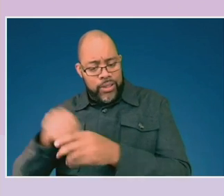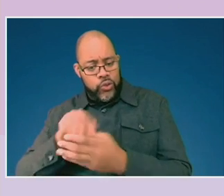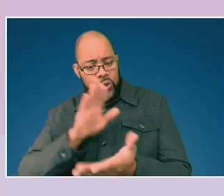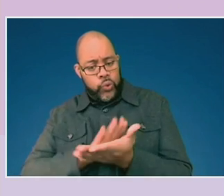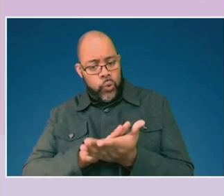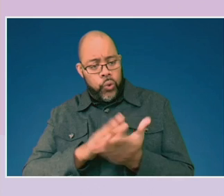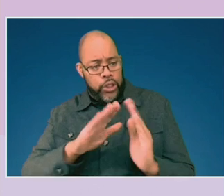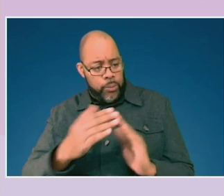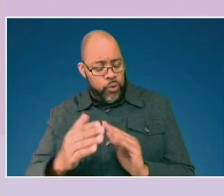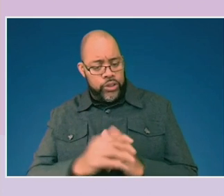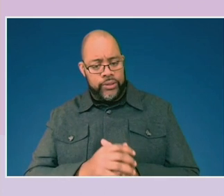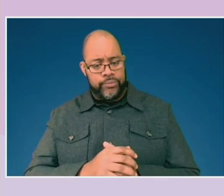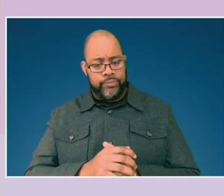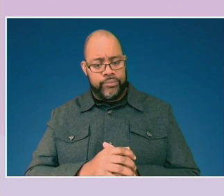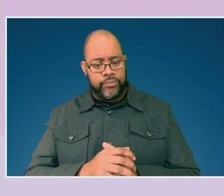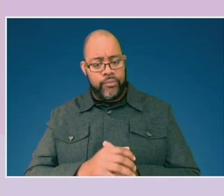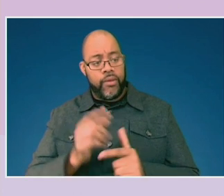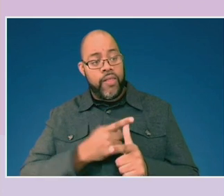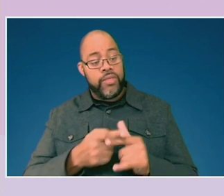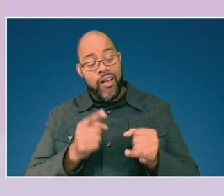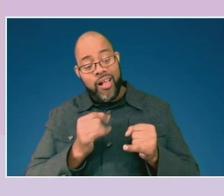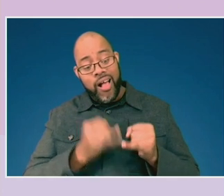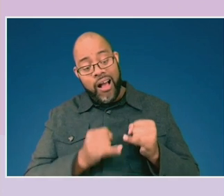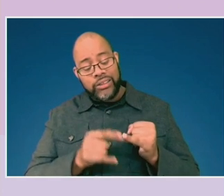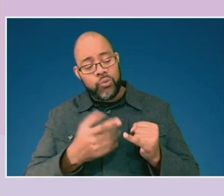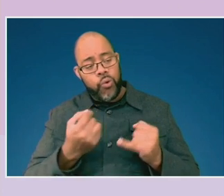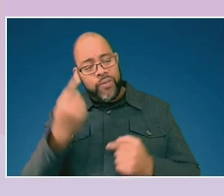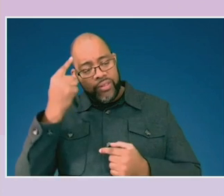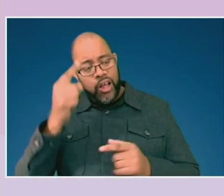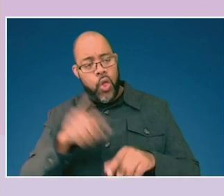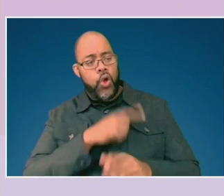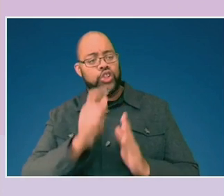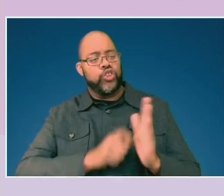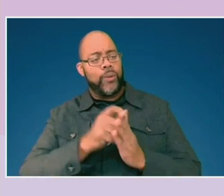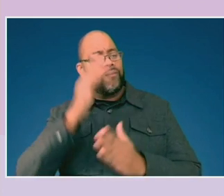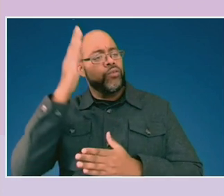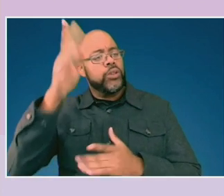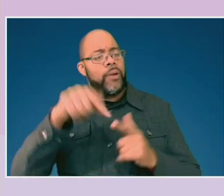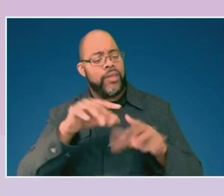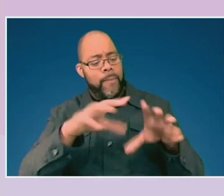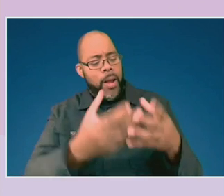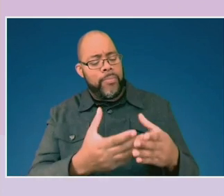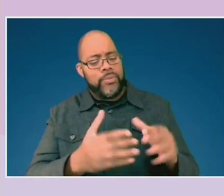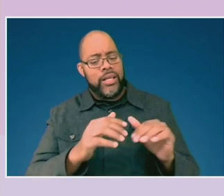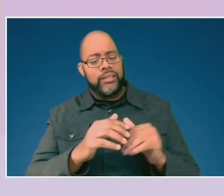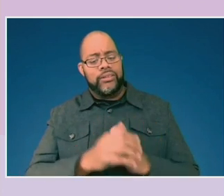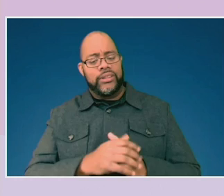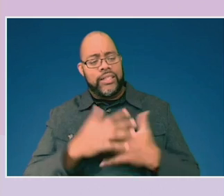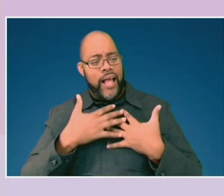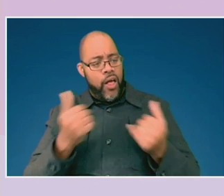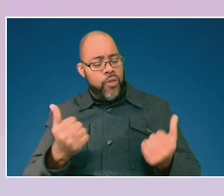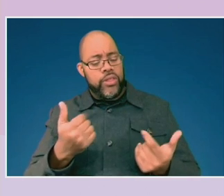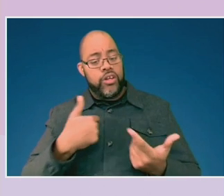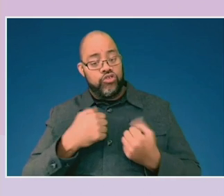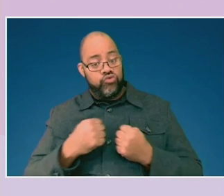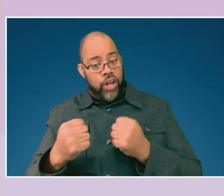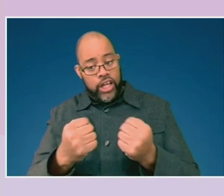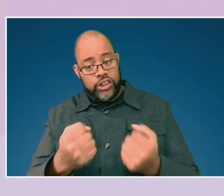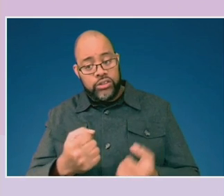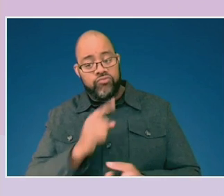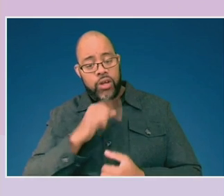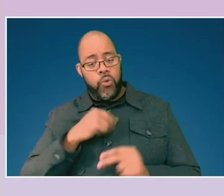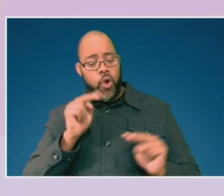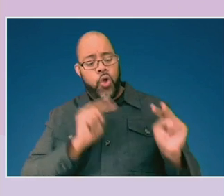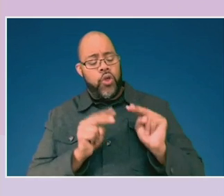community? And then lastly, we want to think long-term about that population health piece. And in our strategy, we're really looking at